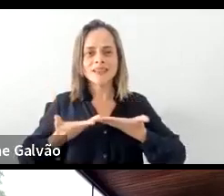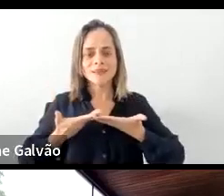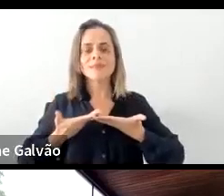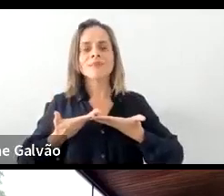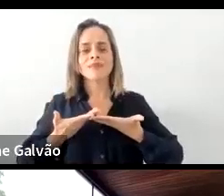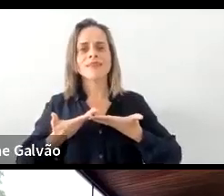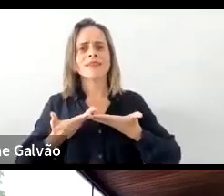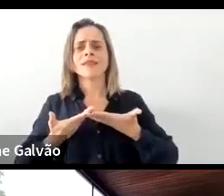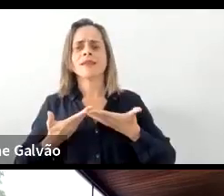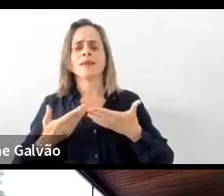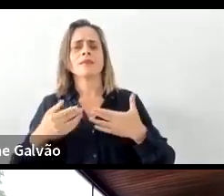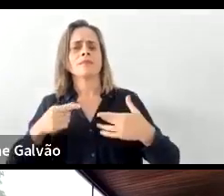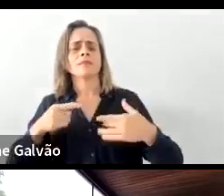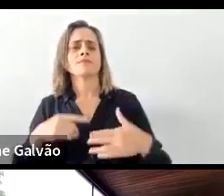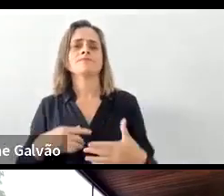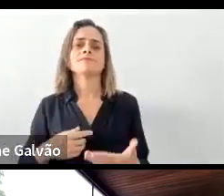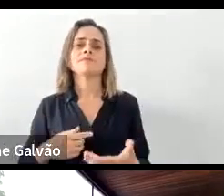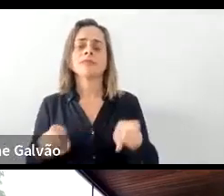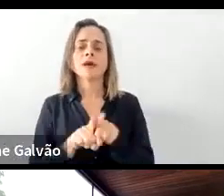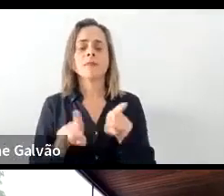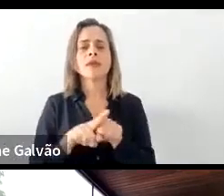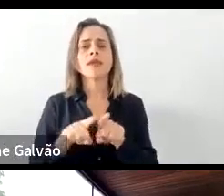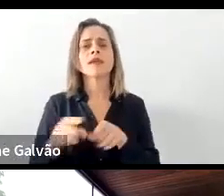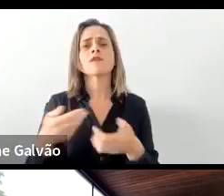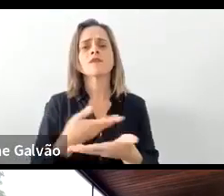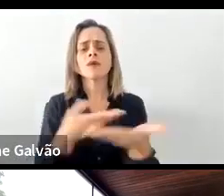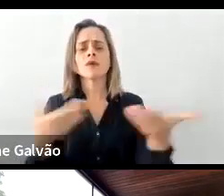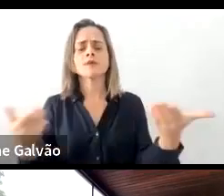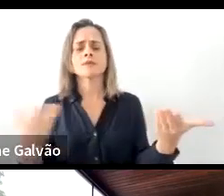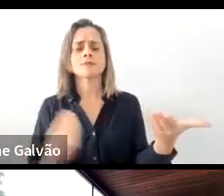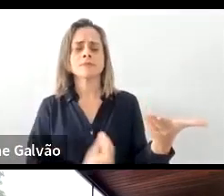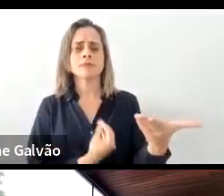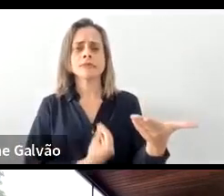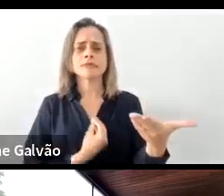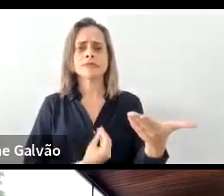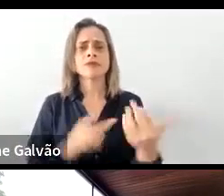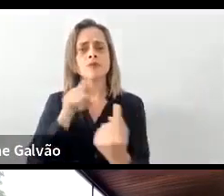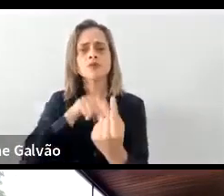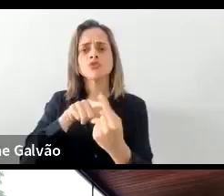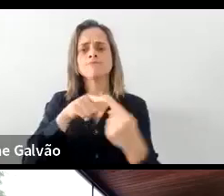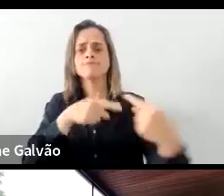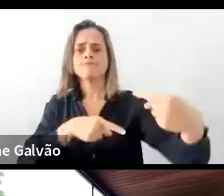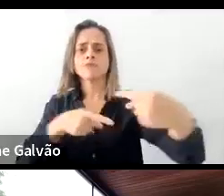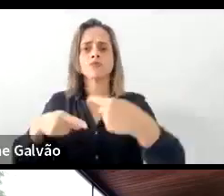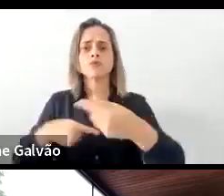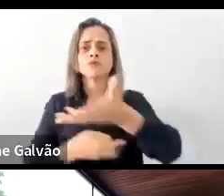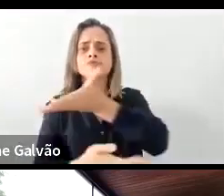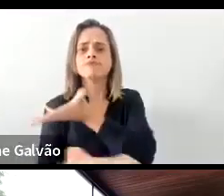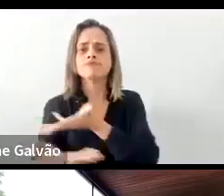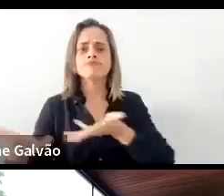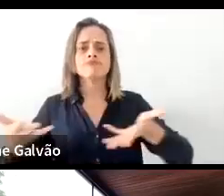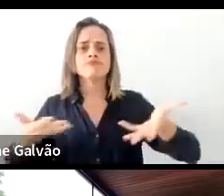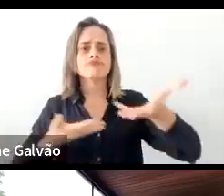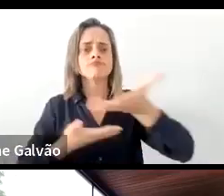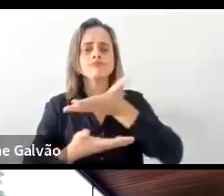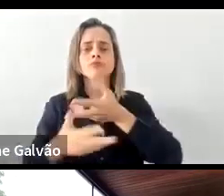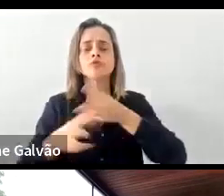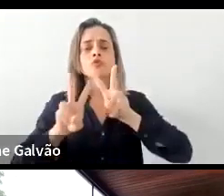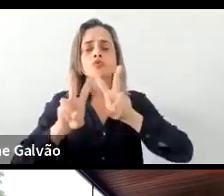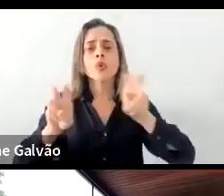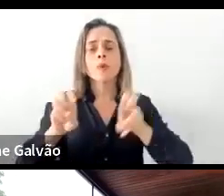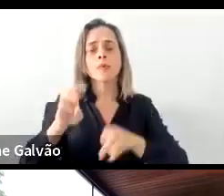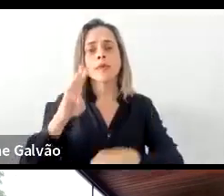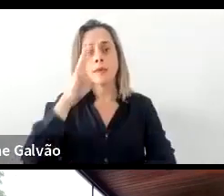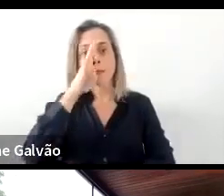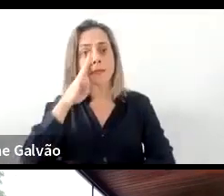and methodological issues of Marx and Vygotsky in the six meetings that start